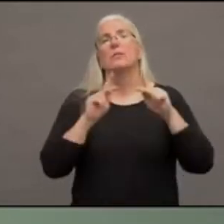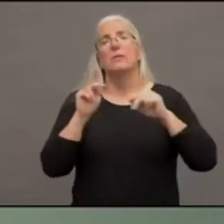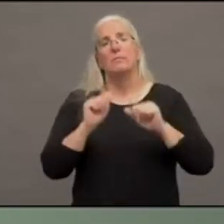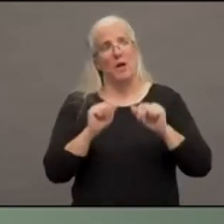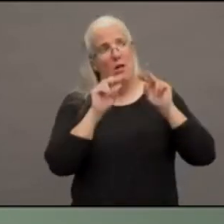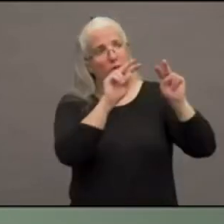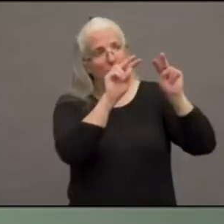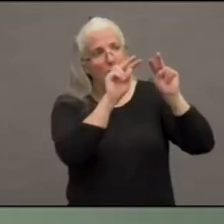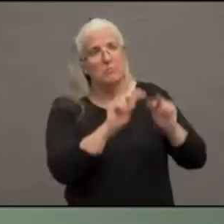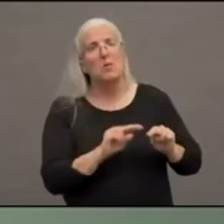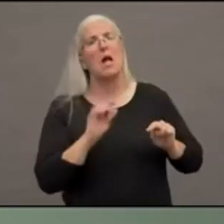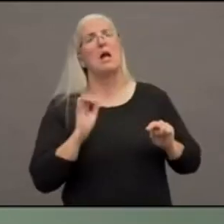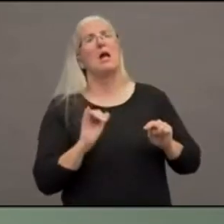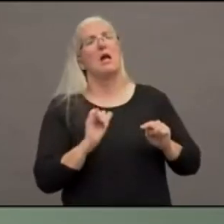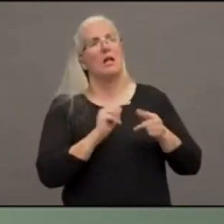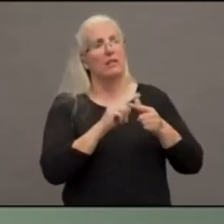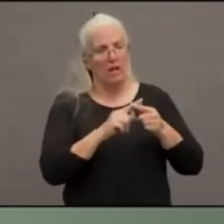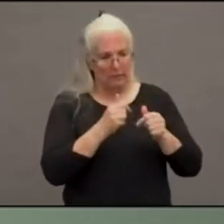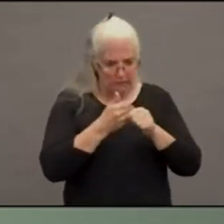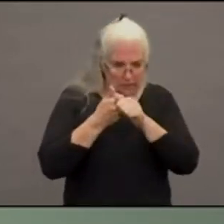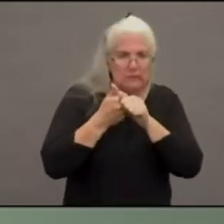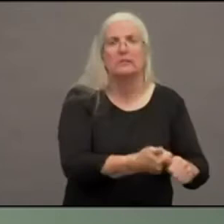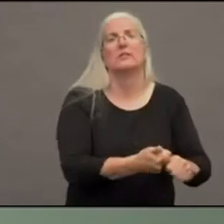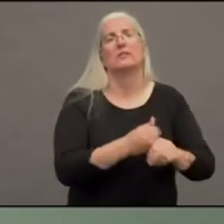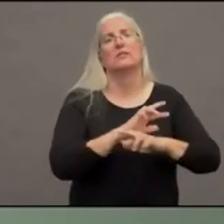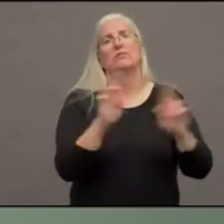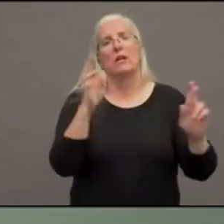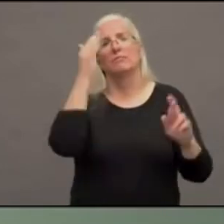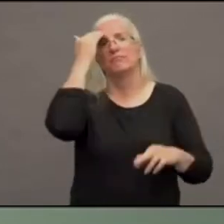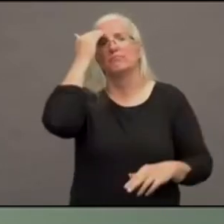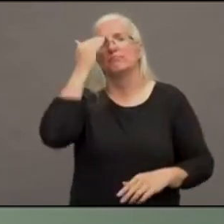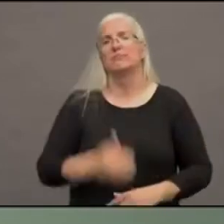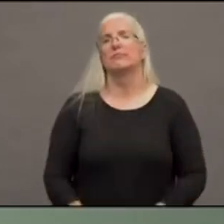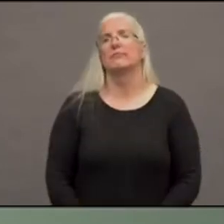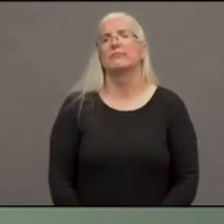are adhering to that. Our collective ability to